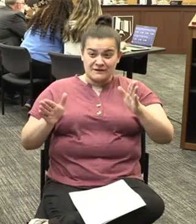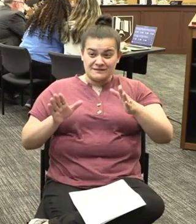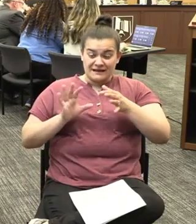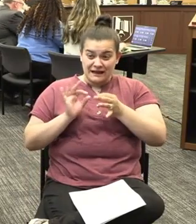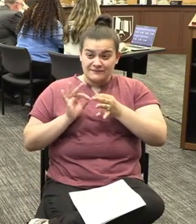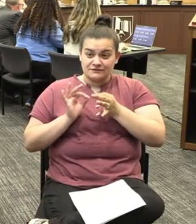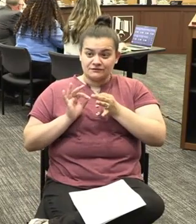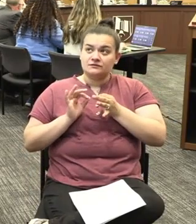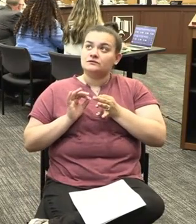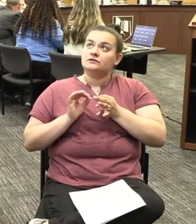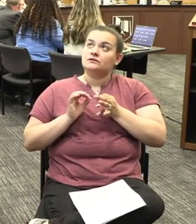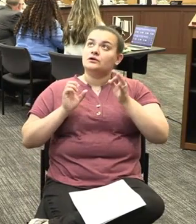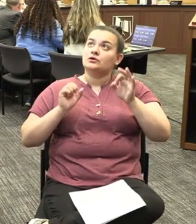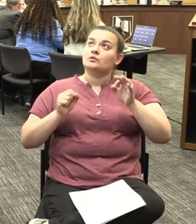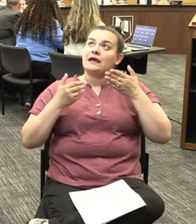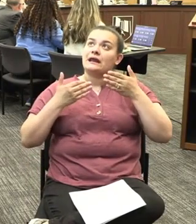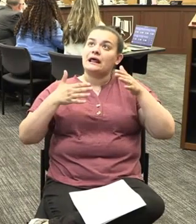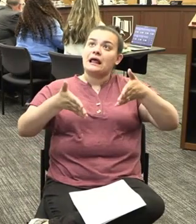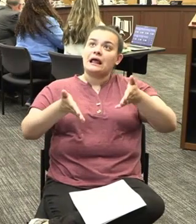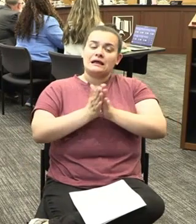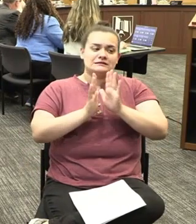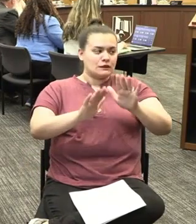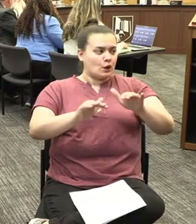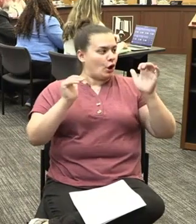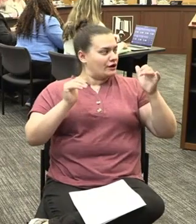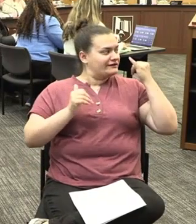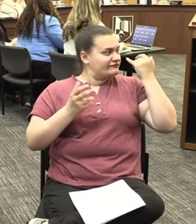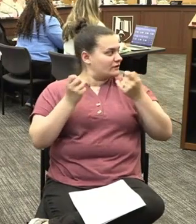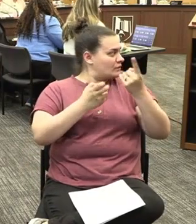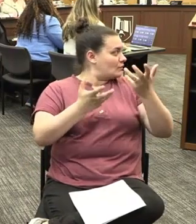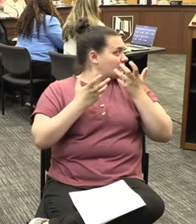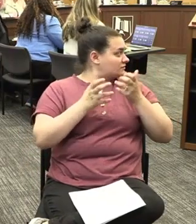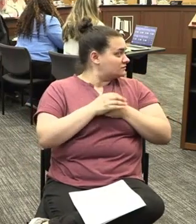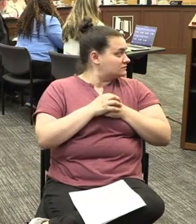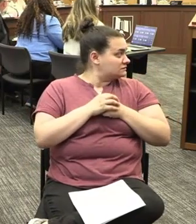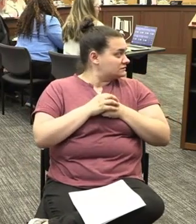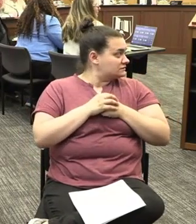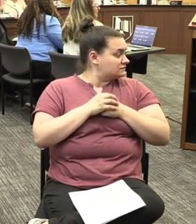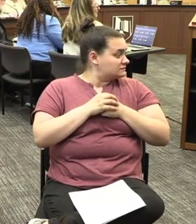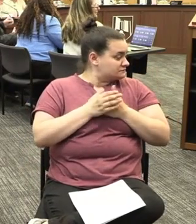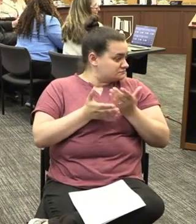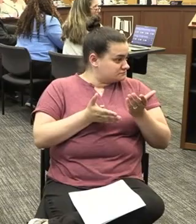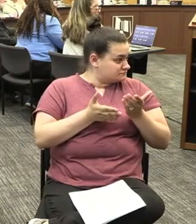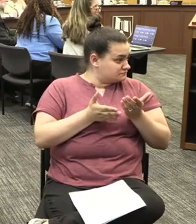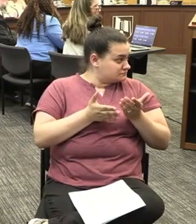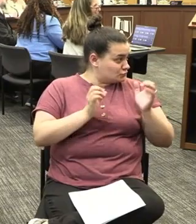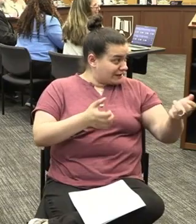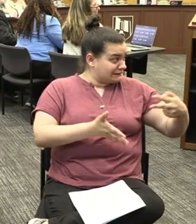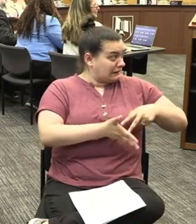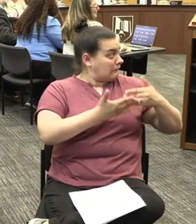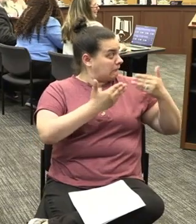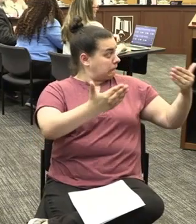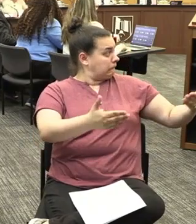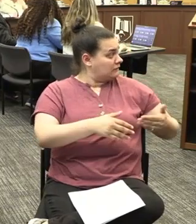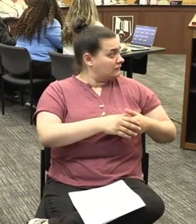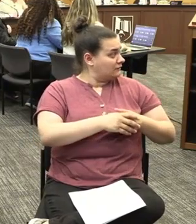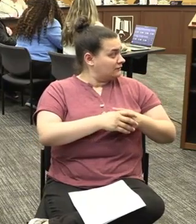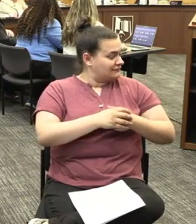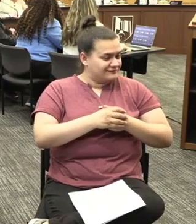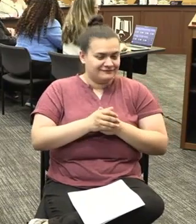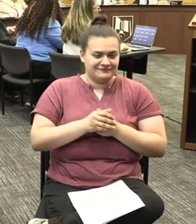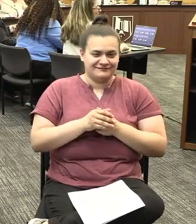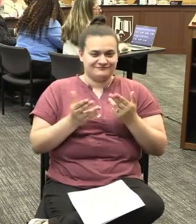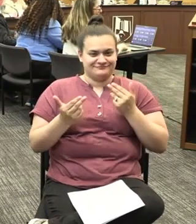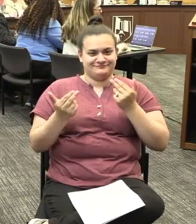You can ask the audience if anybody would like to Oh, make a is there public. any public comments? Very good. Please stand up. I'll call on one of you.